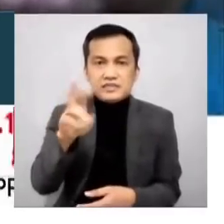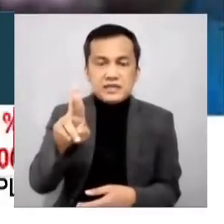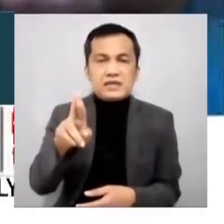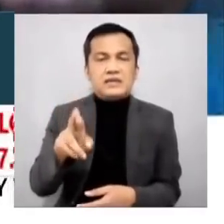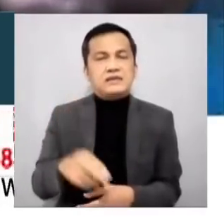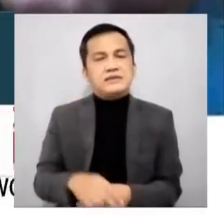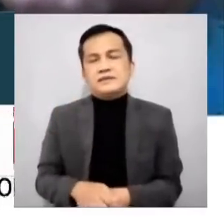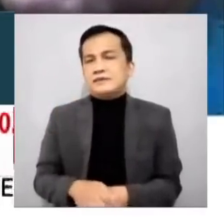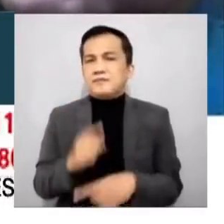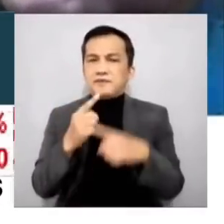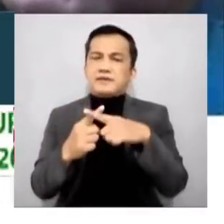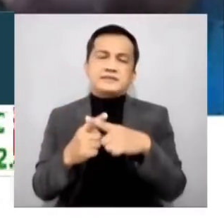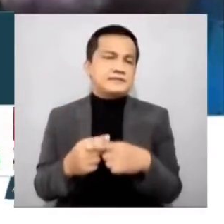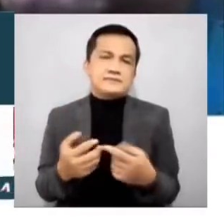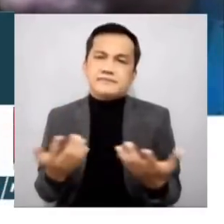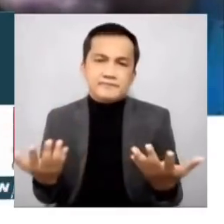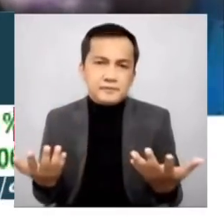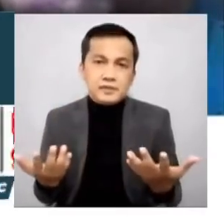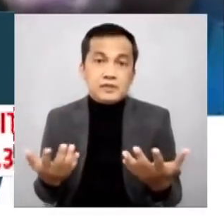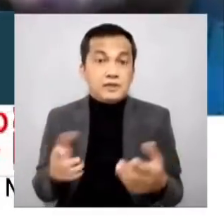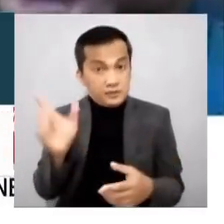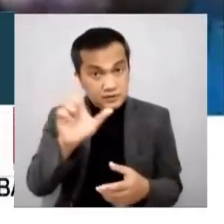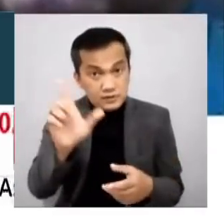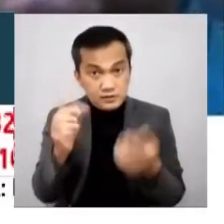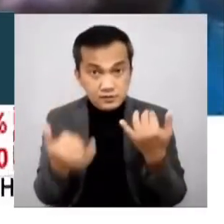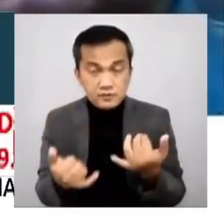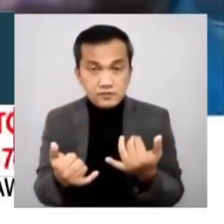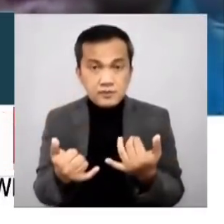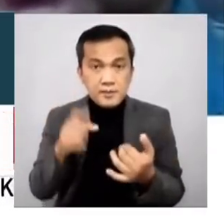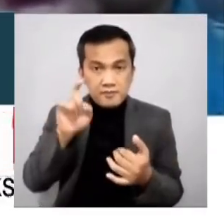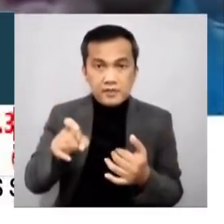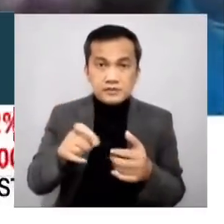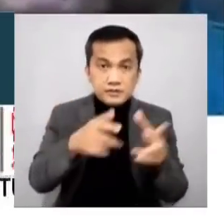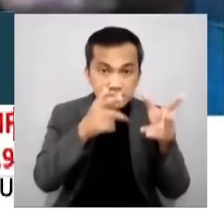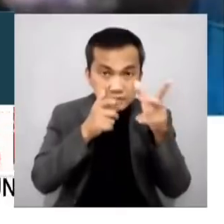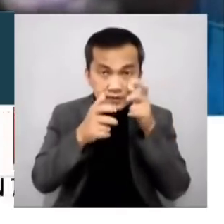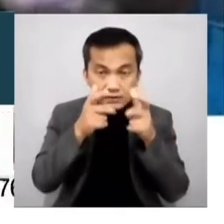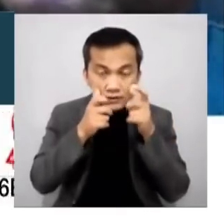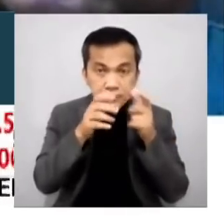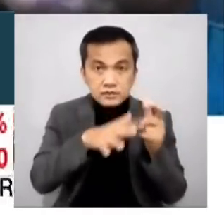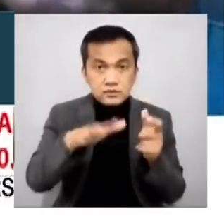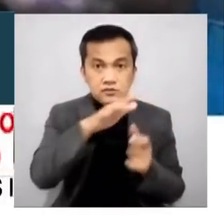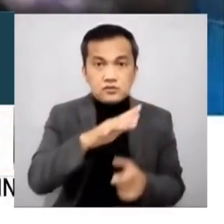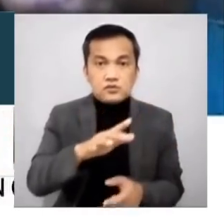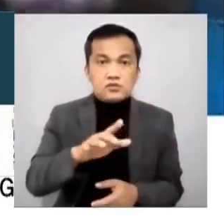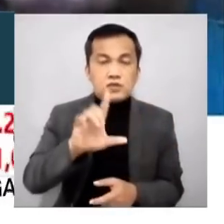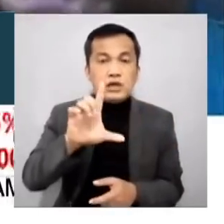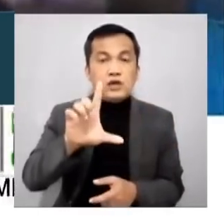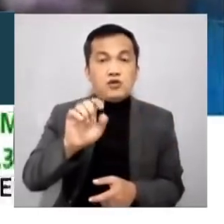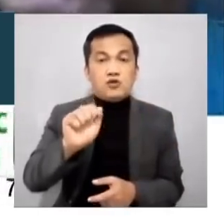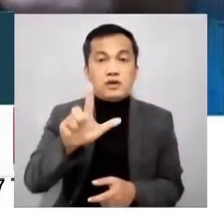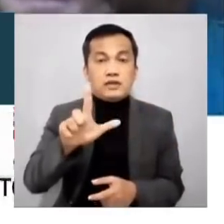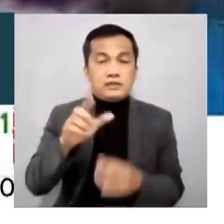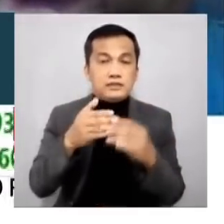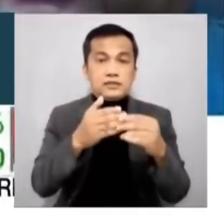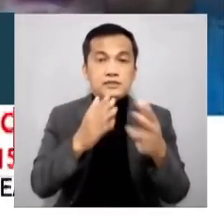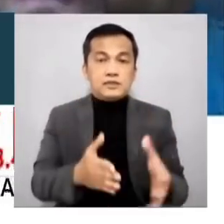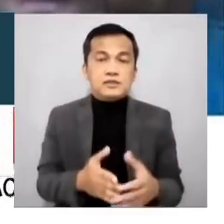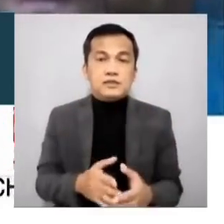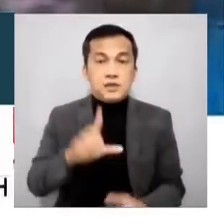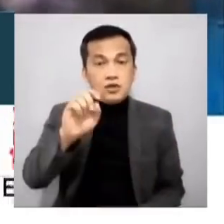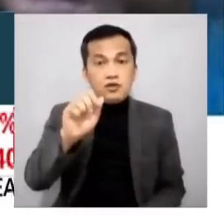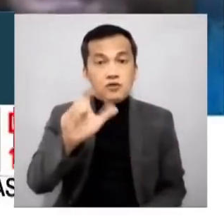time that we should listen also to the local leaders. It's the local